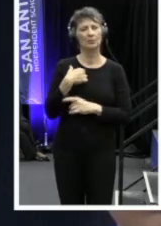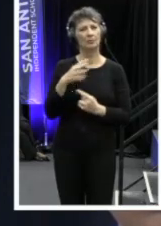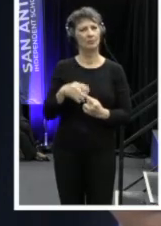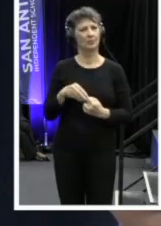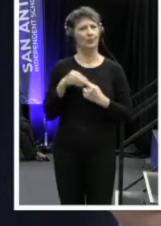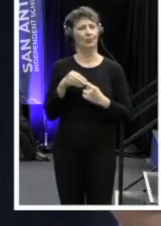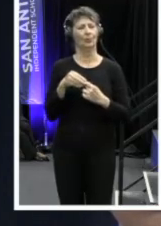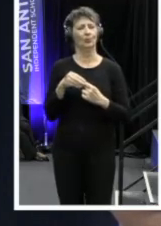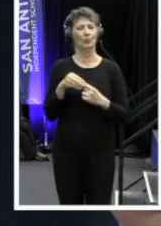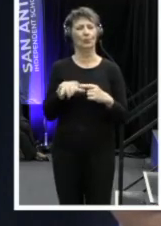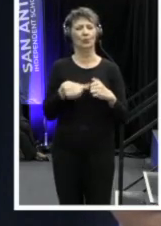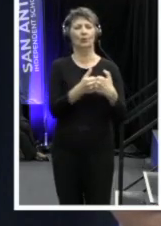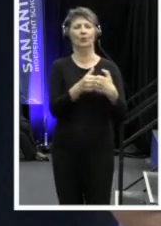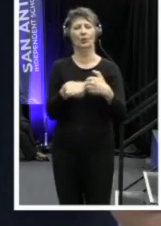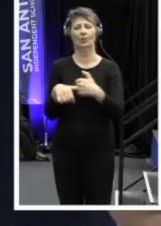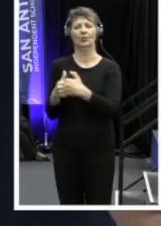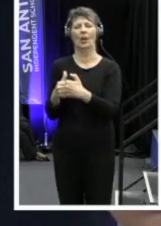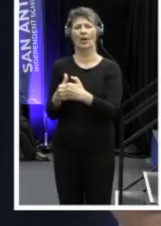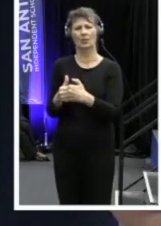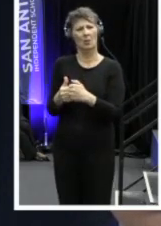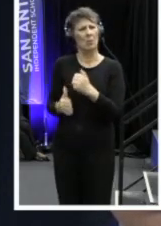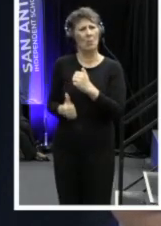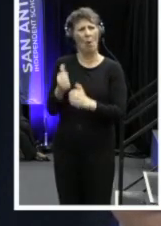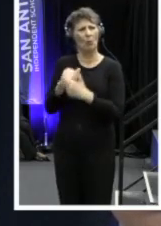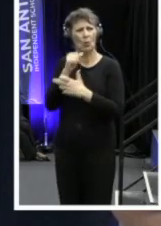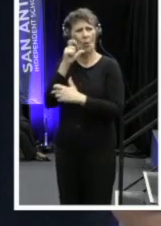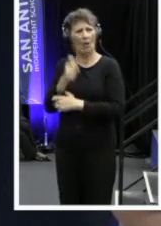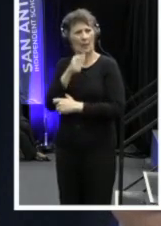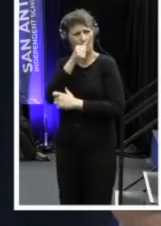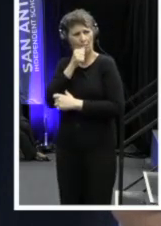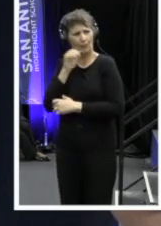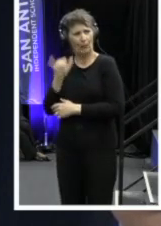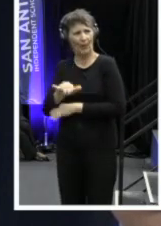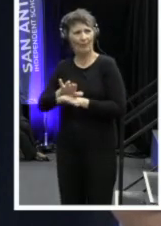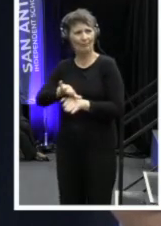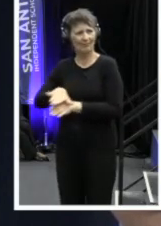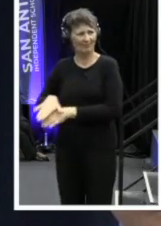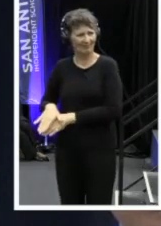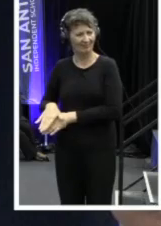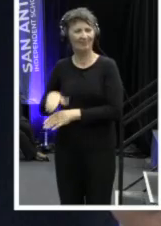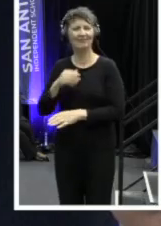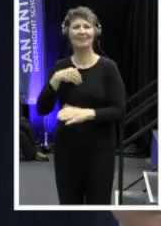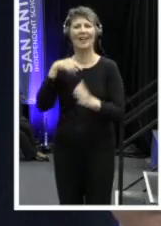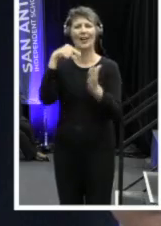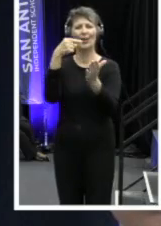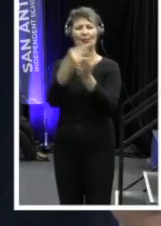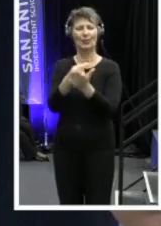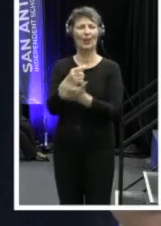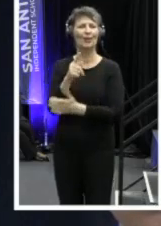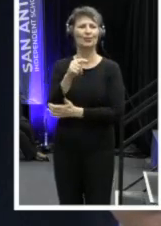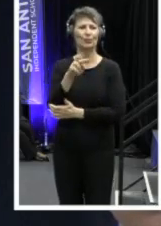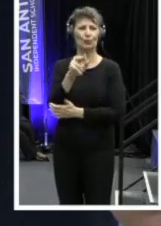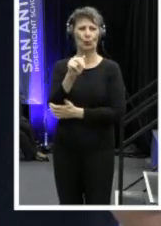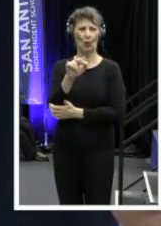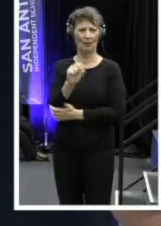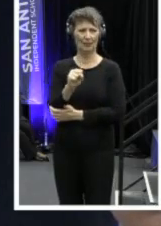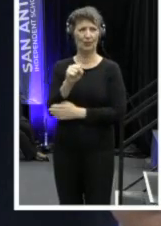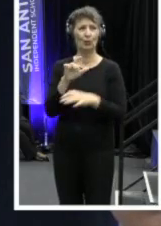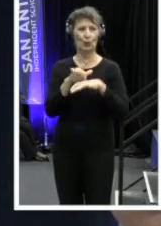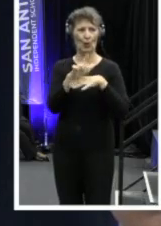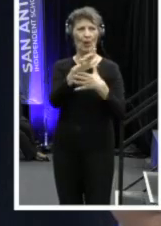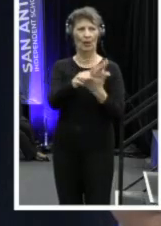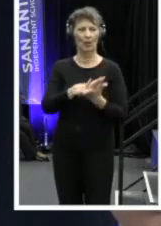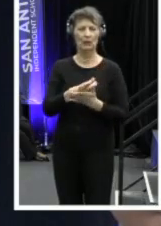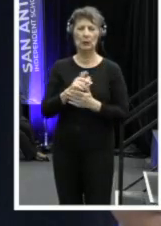unique set of challenges that few students ever have to deal with. Being a graduate of Travis Early College requires determination